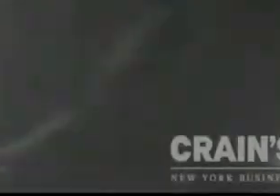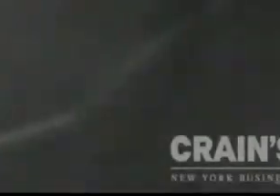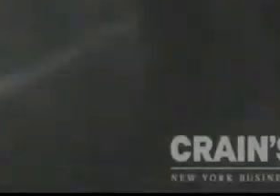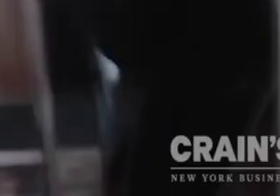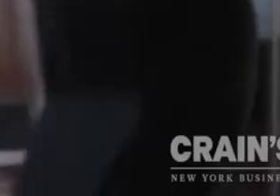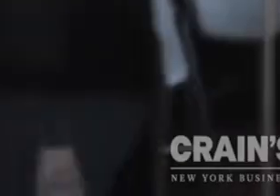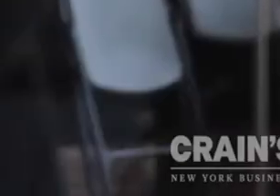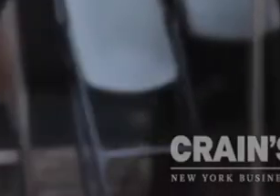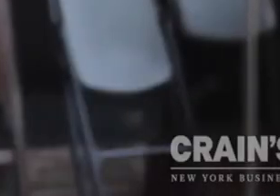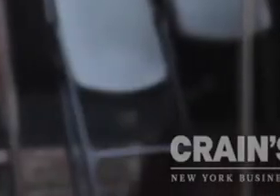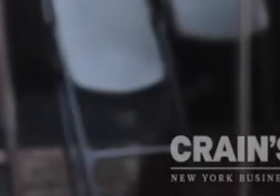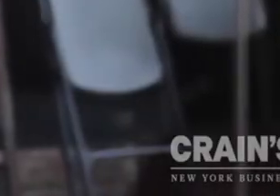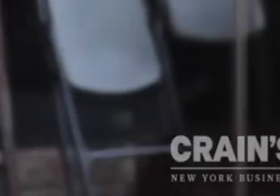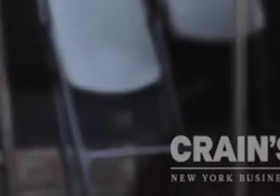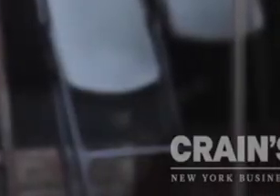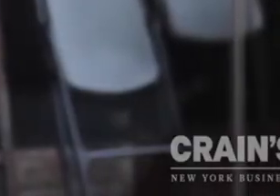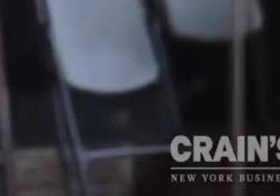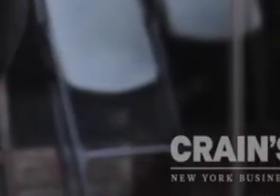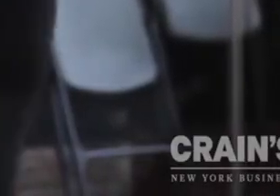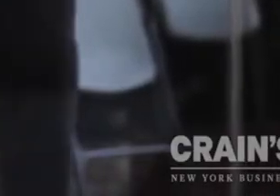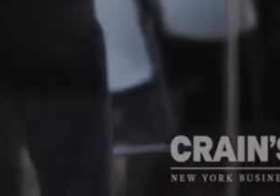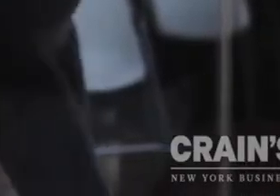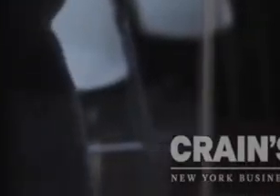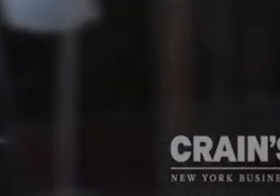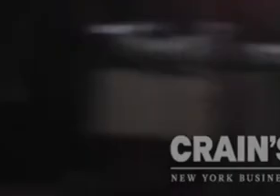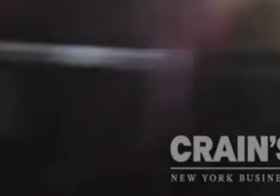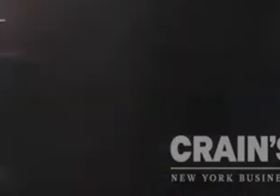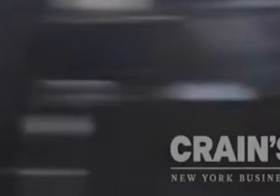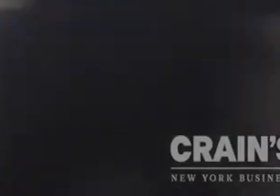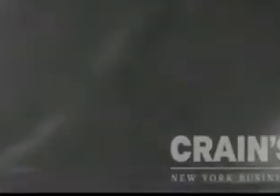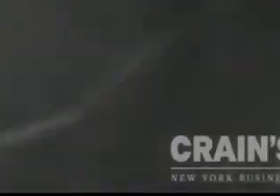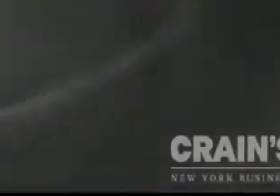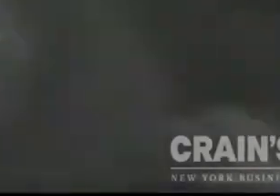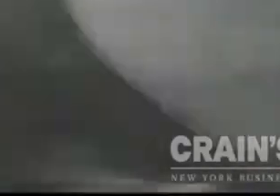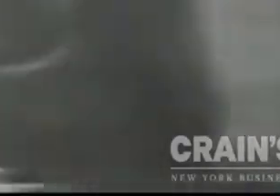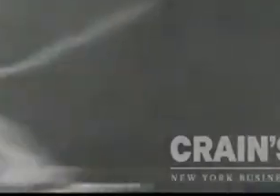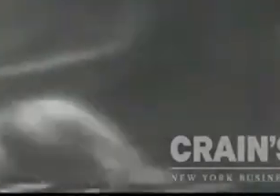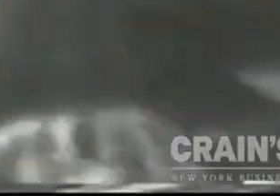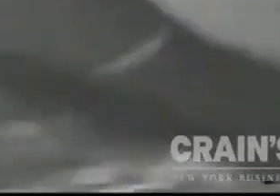I decided that I want to have a company and I want to choreograph for a group.